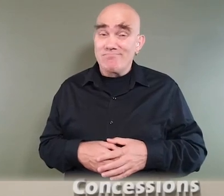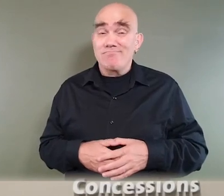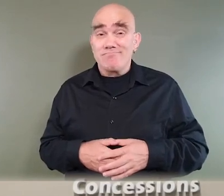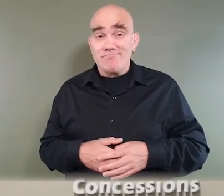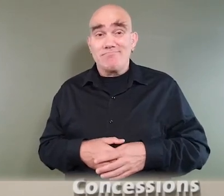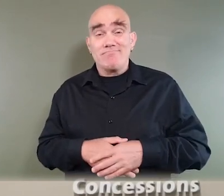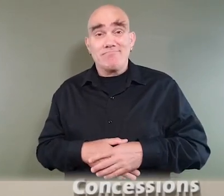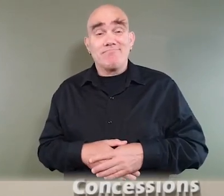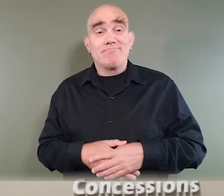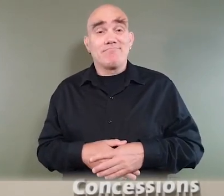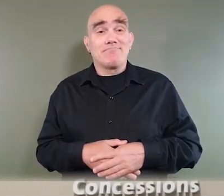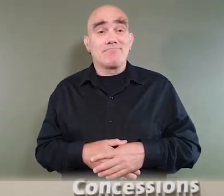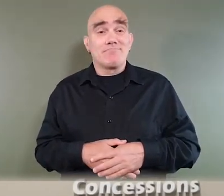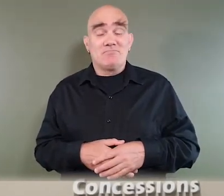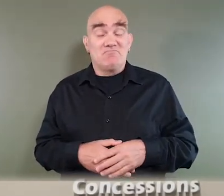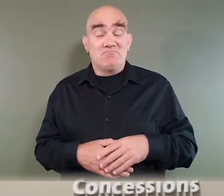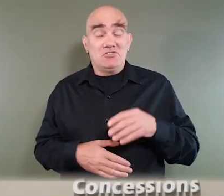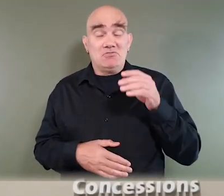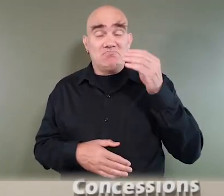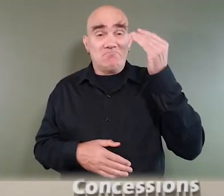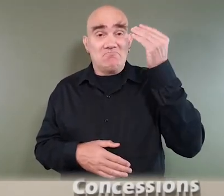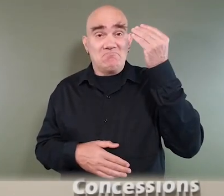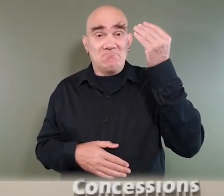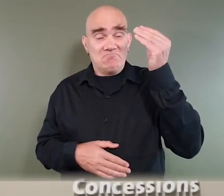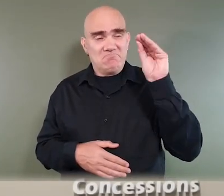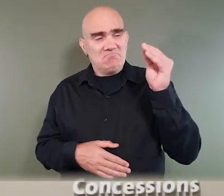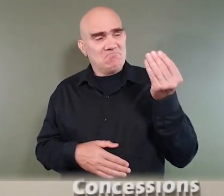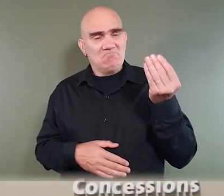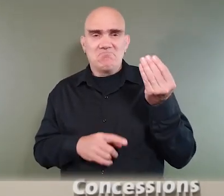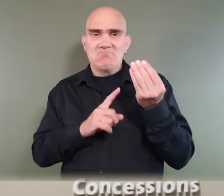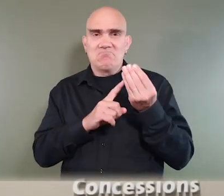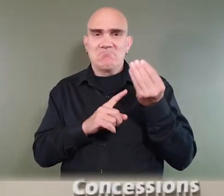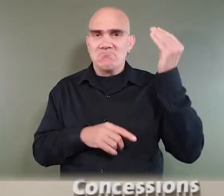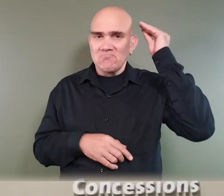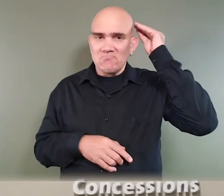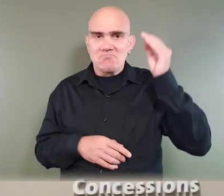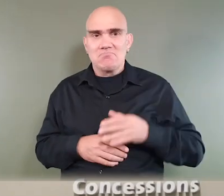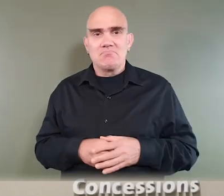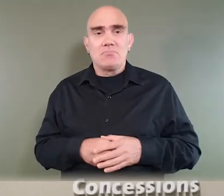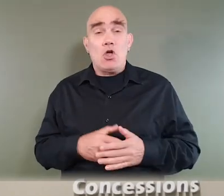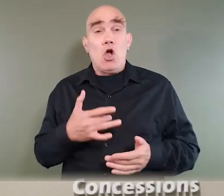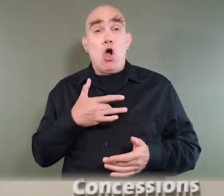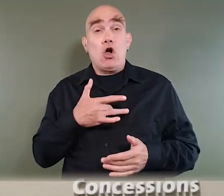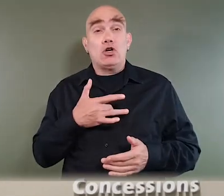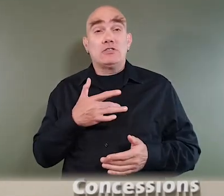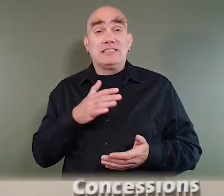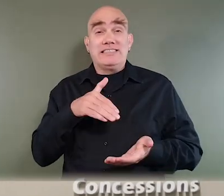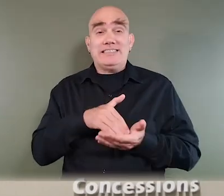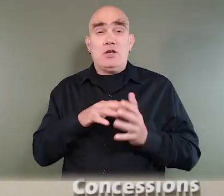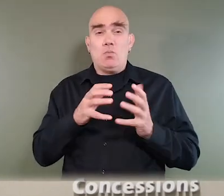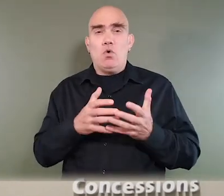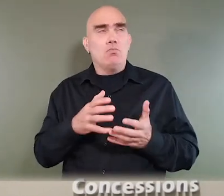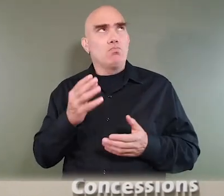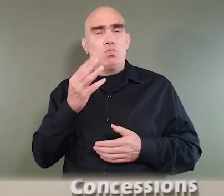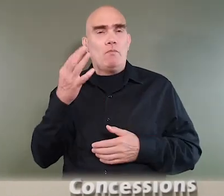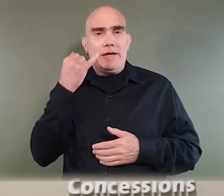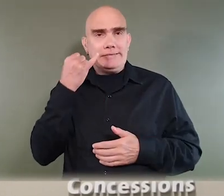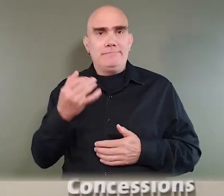Just leave that thought right there. A heart-centered world is a beautiful idea.